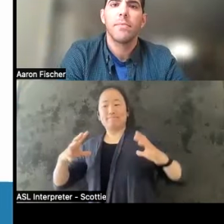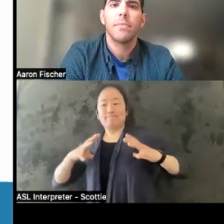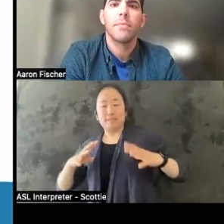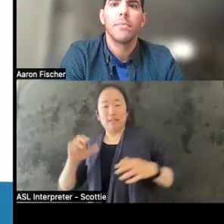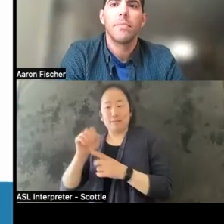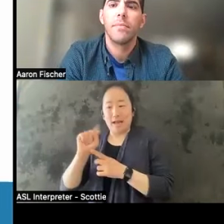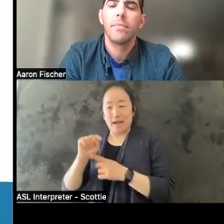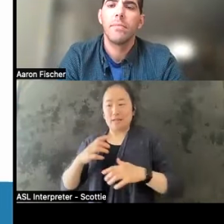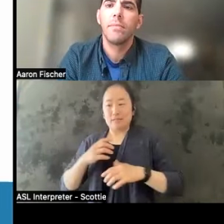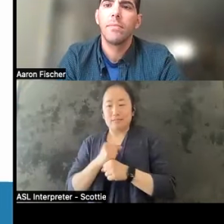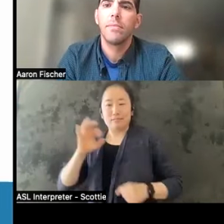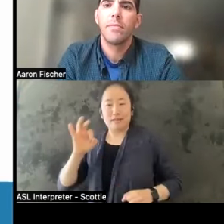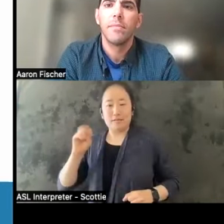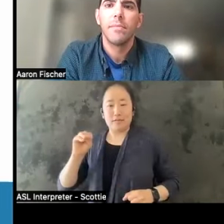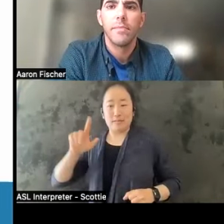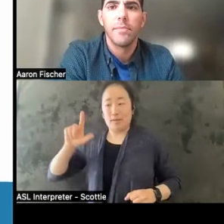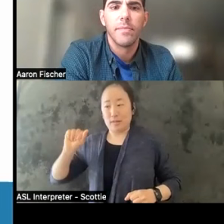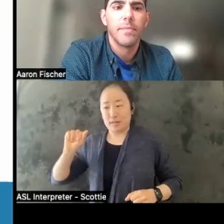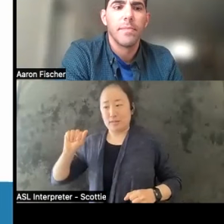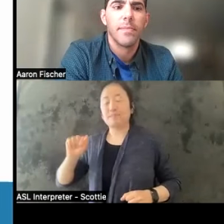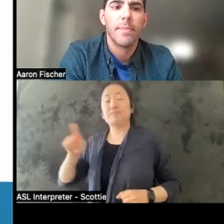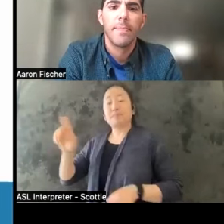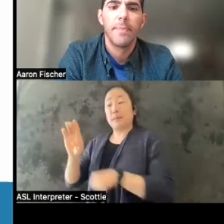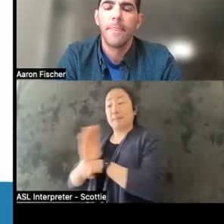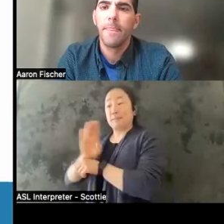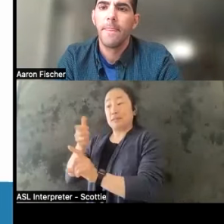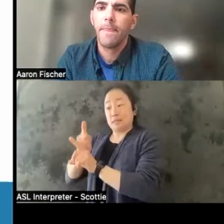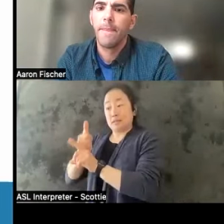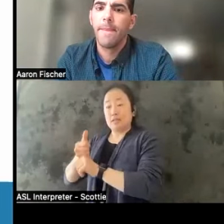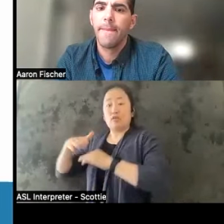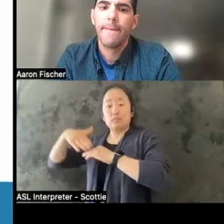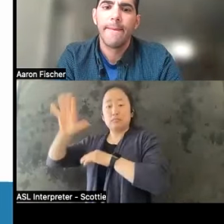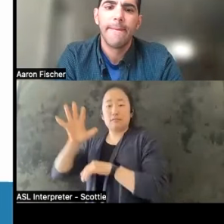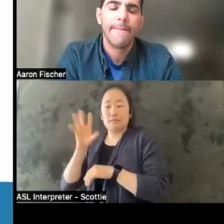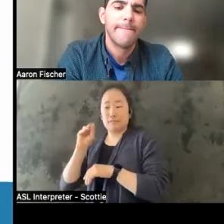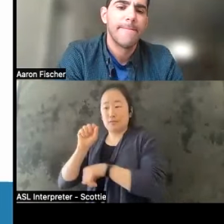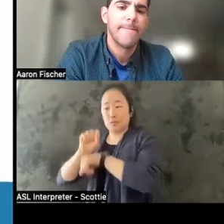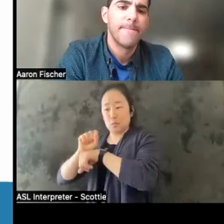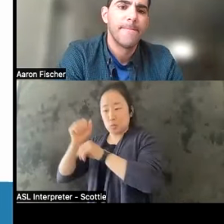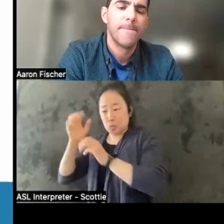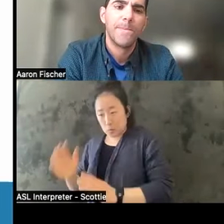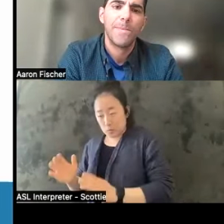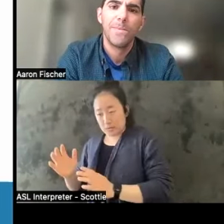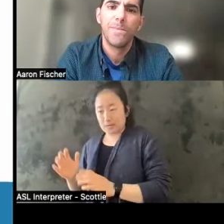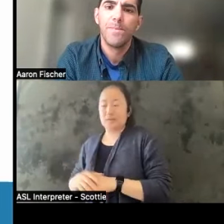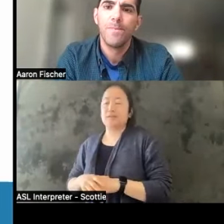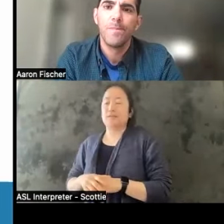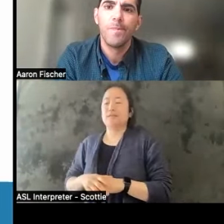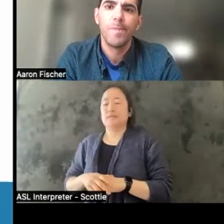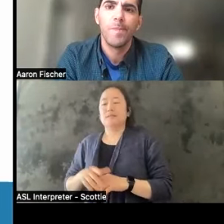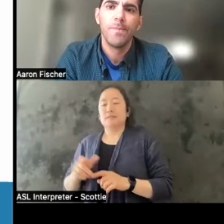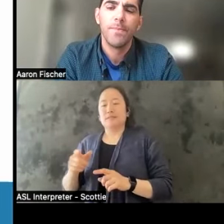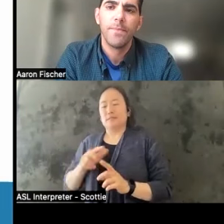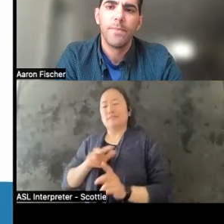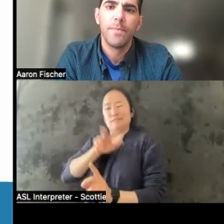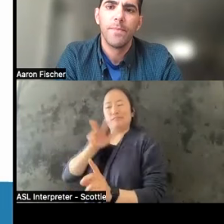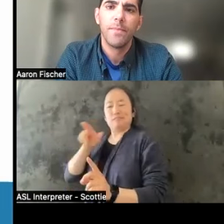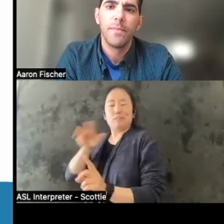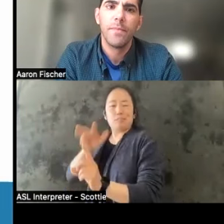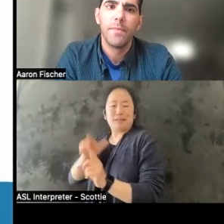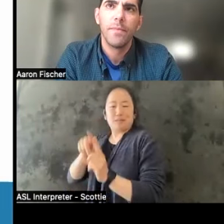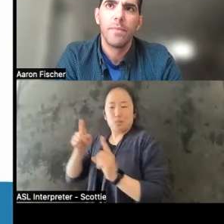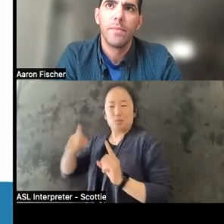50 entities that have 50 or more employees and various other sort of restrictions. So this is a little bit, these are a little